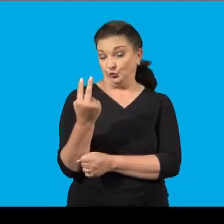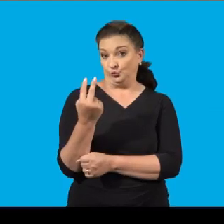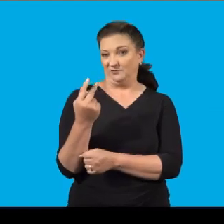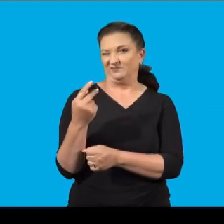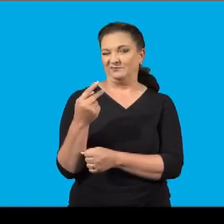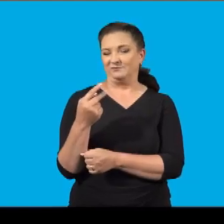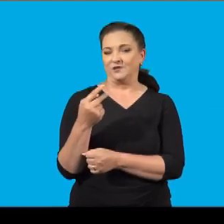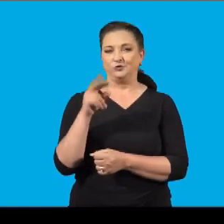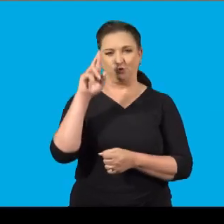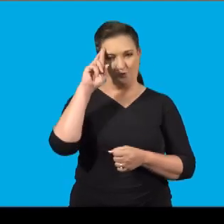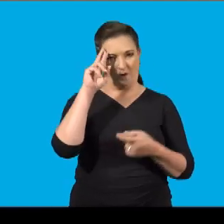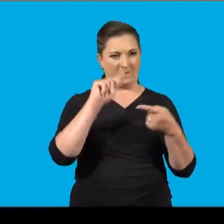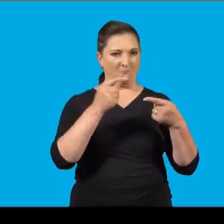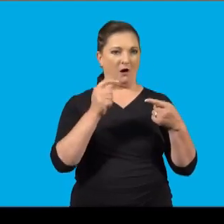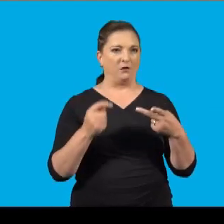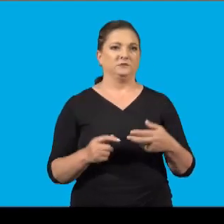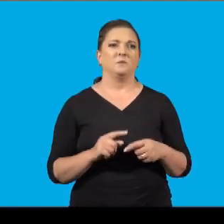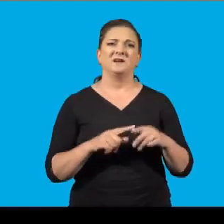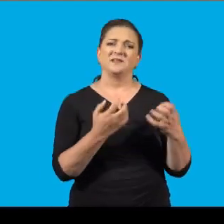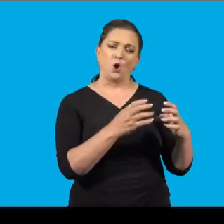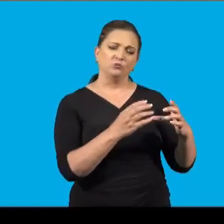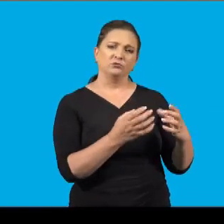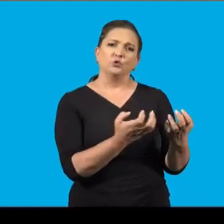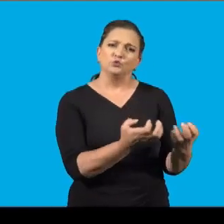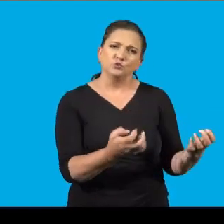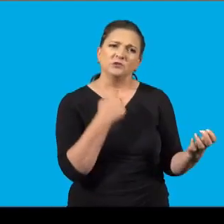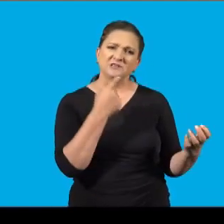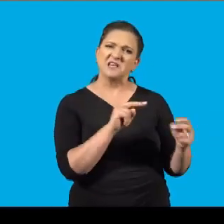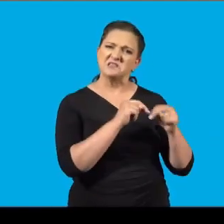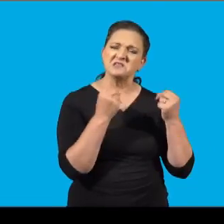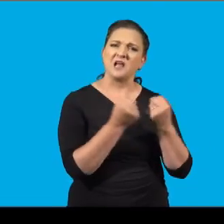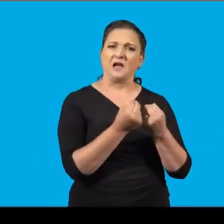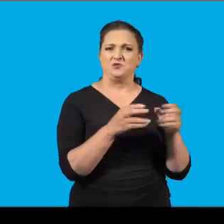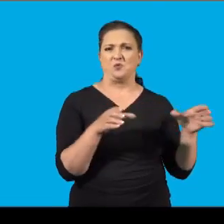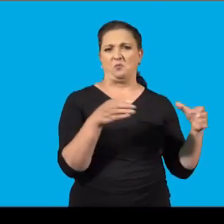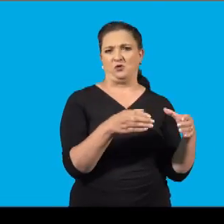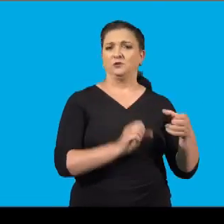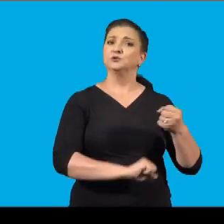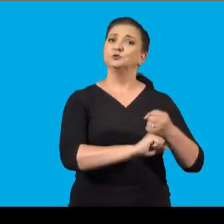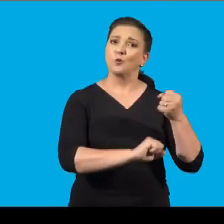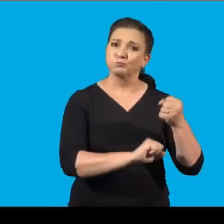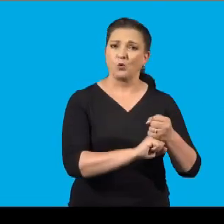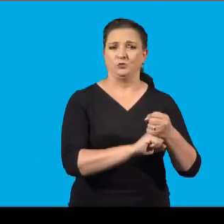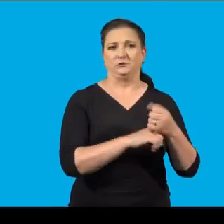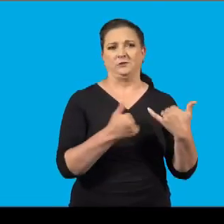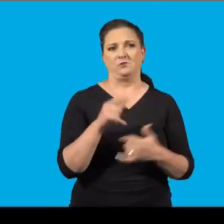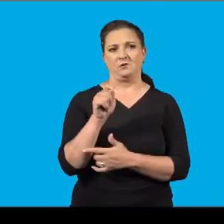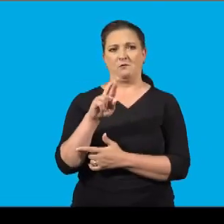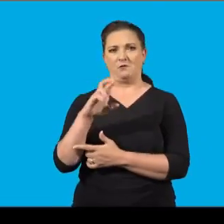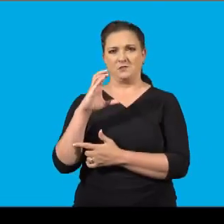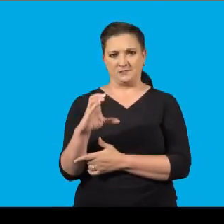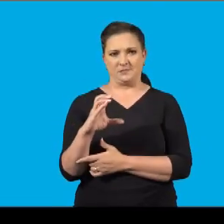2. Now, the source reads, the National Party supported the idea of the Reconciliation